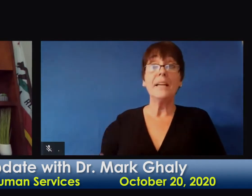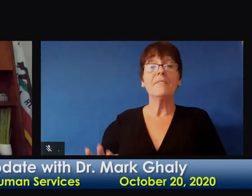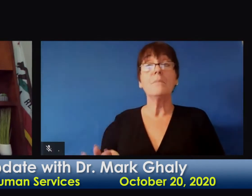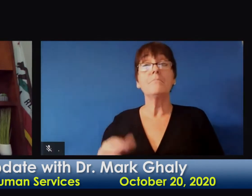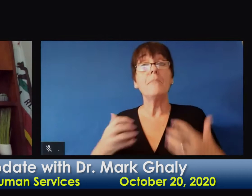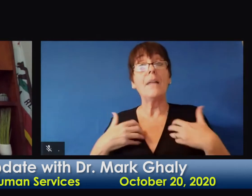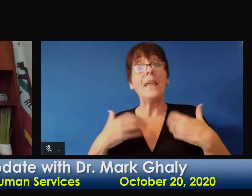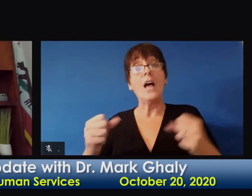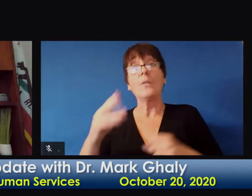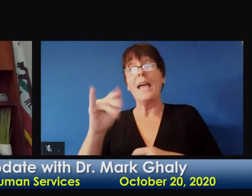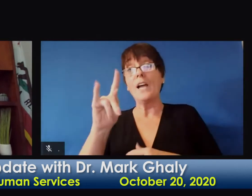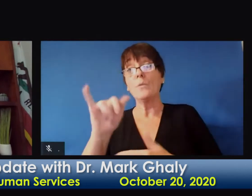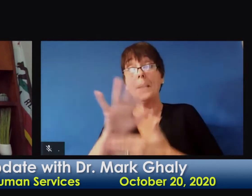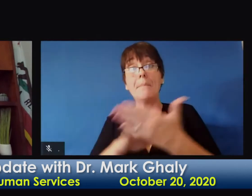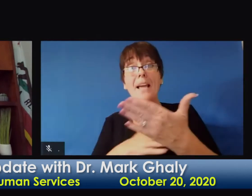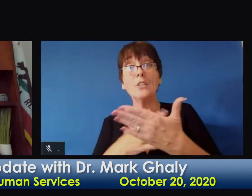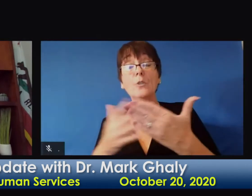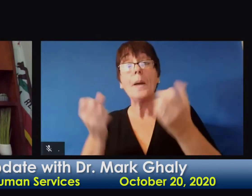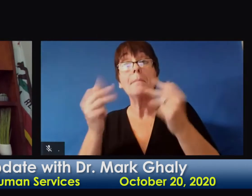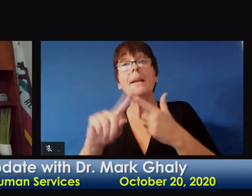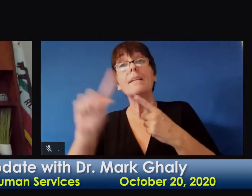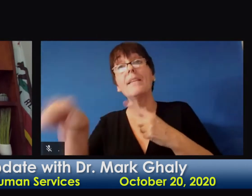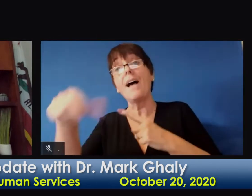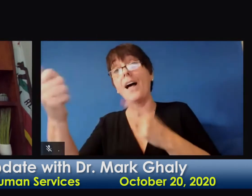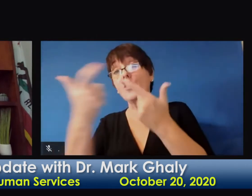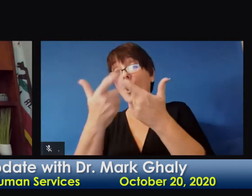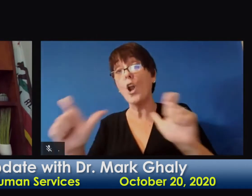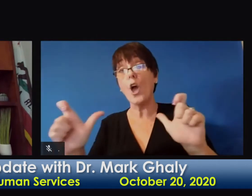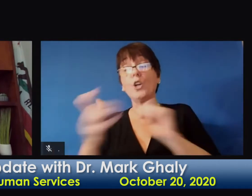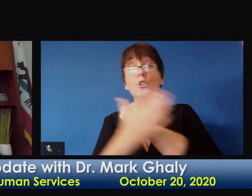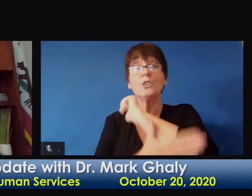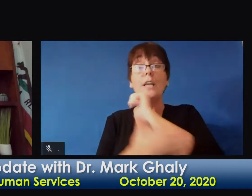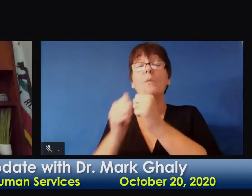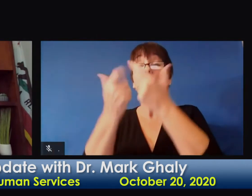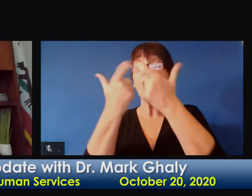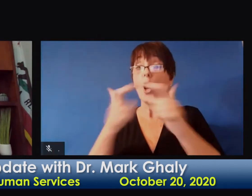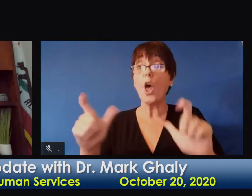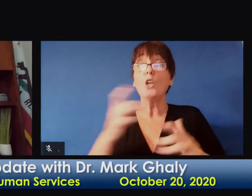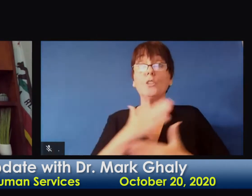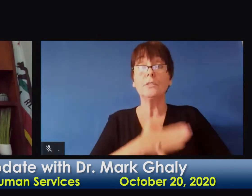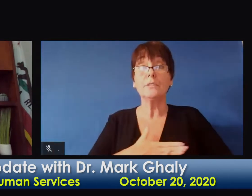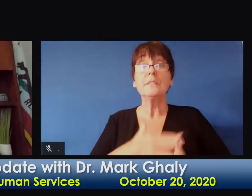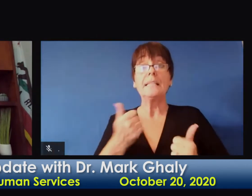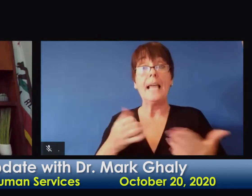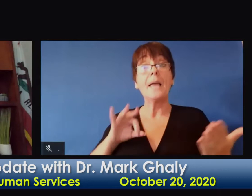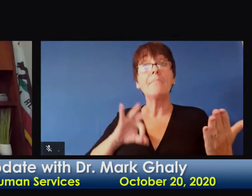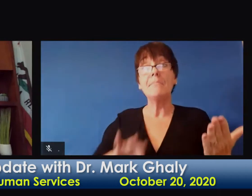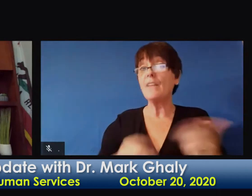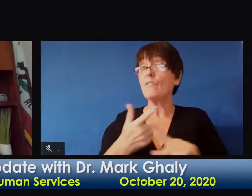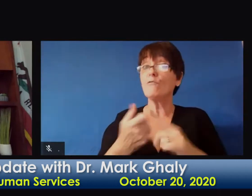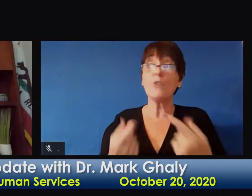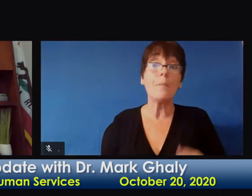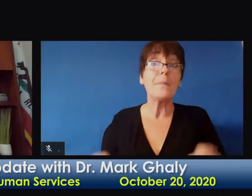equity metric. Many of the other large counties with large theme parks could also benefit from the same. I think some of